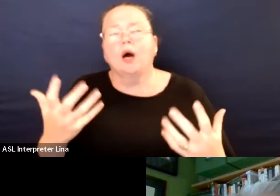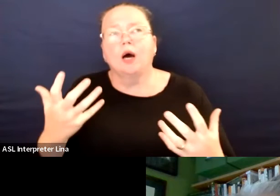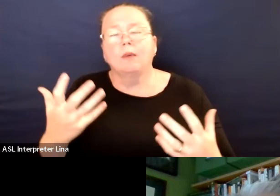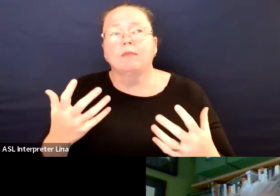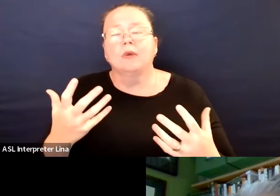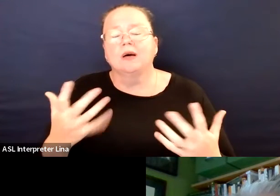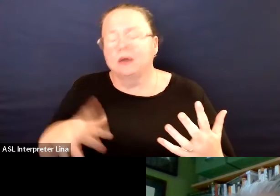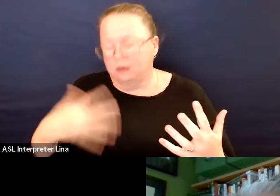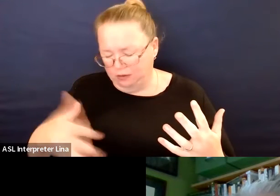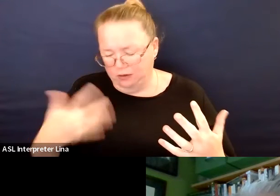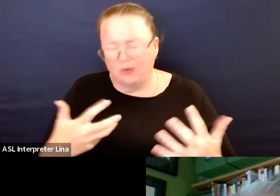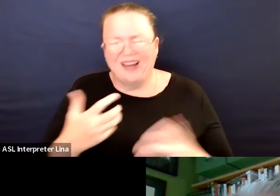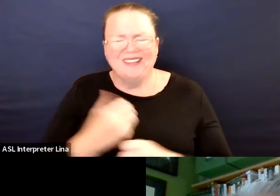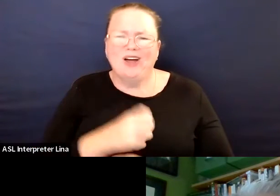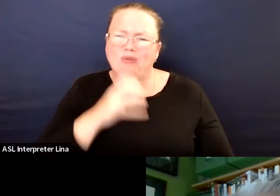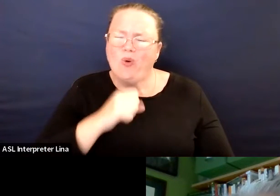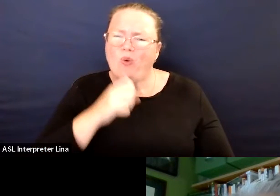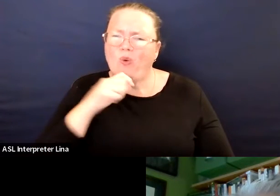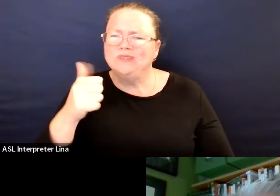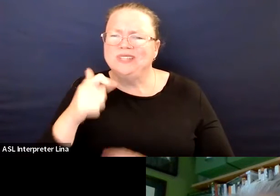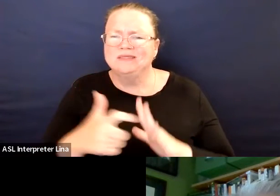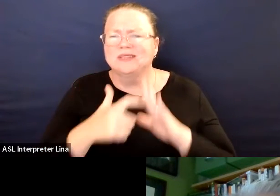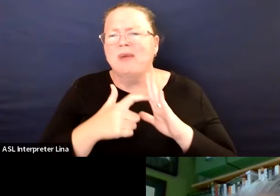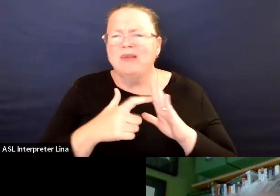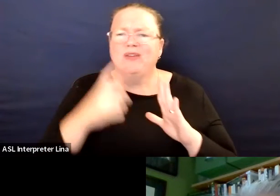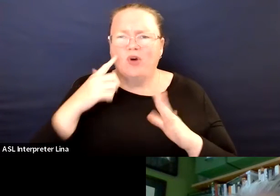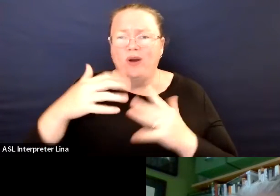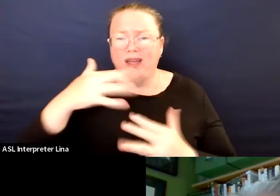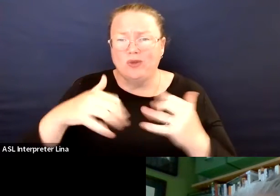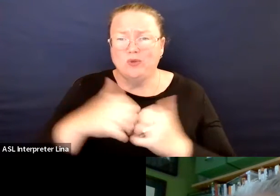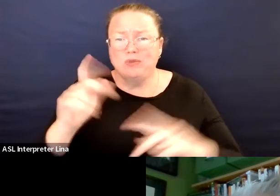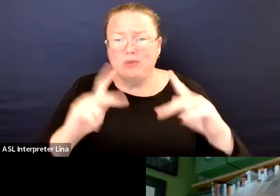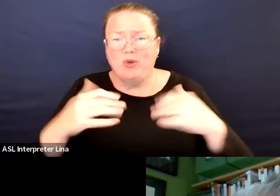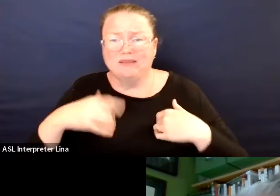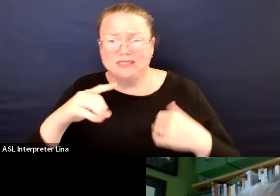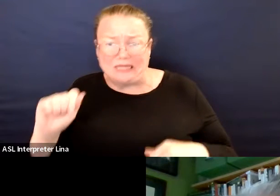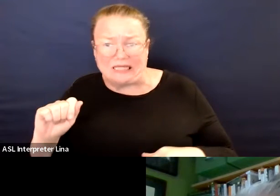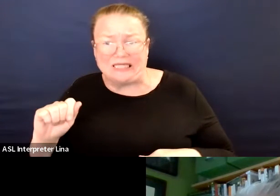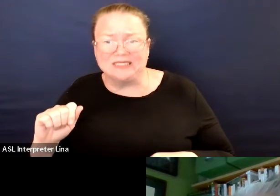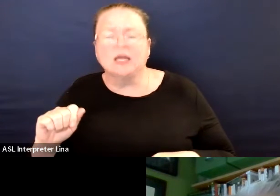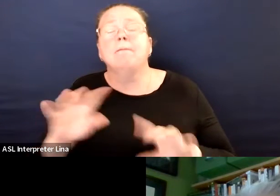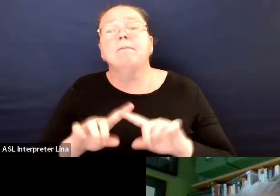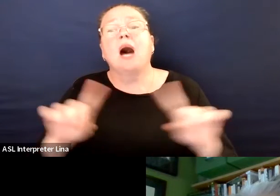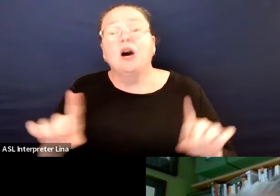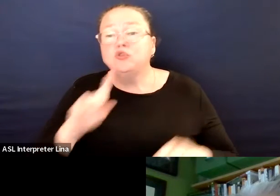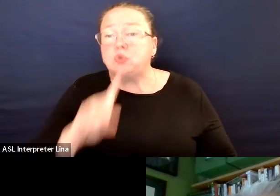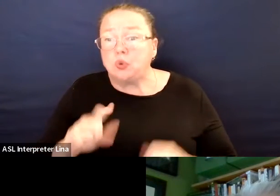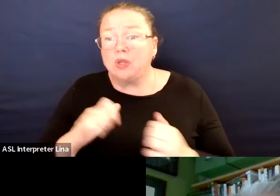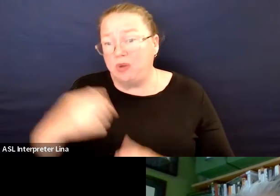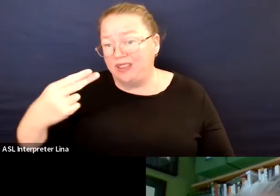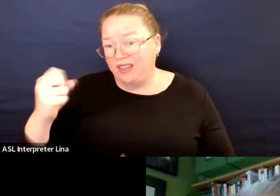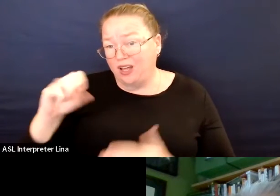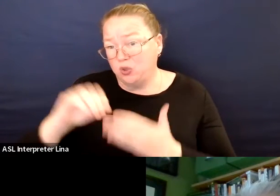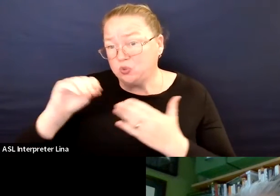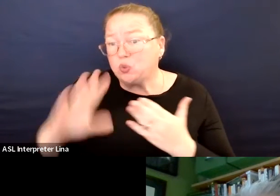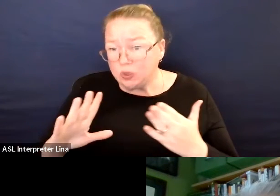what is that? I love the old 10 commandments for interacting with persons with disabilities, but especially with the high school